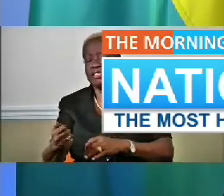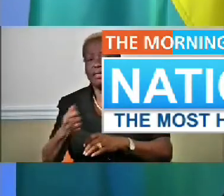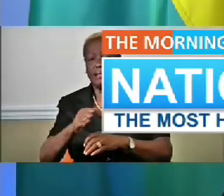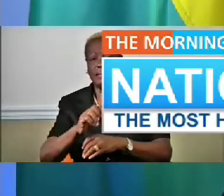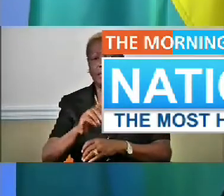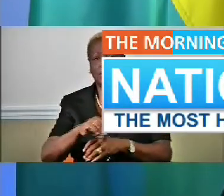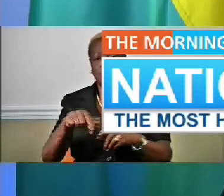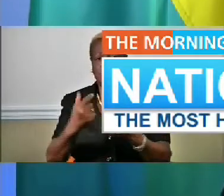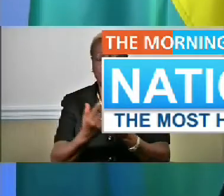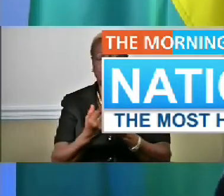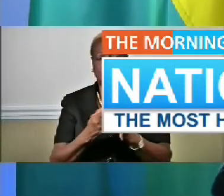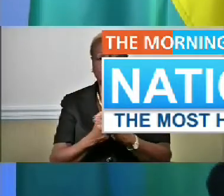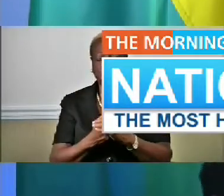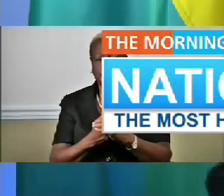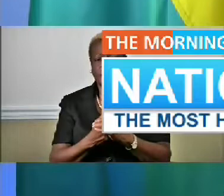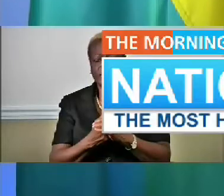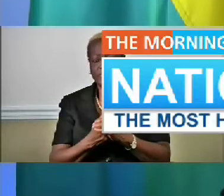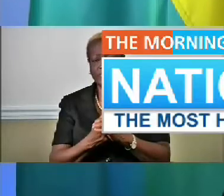entities.